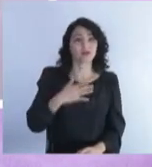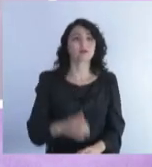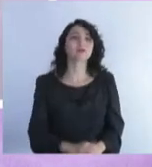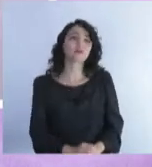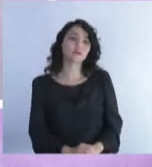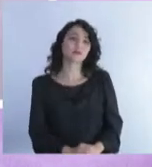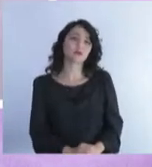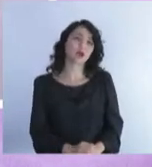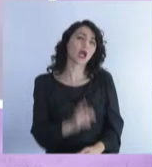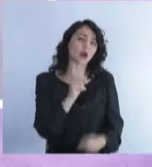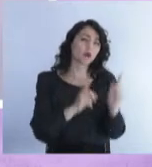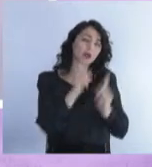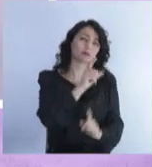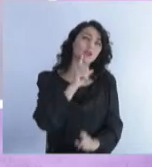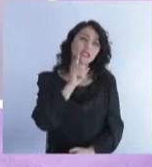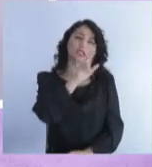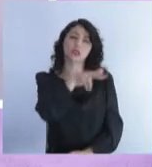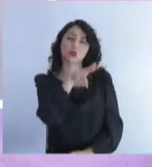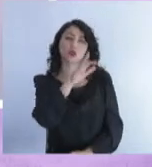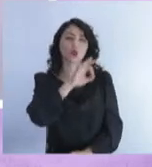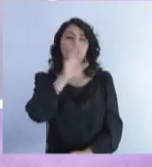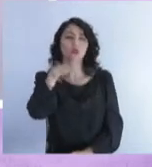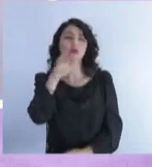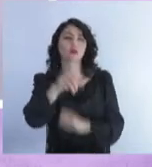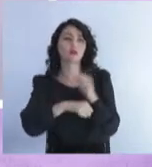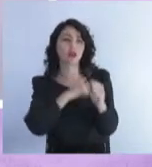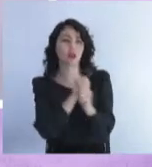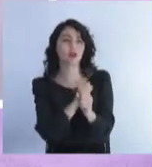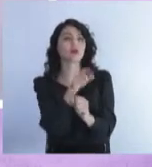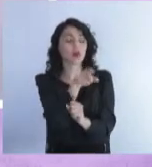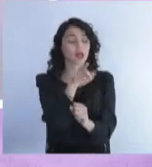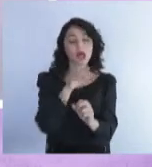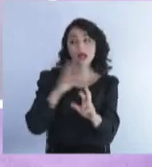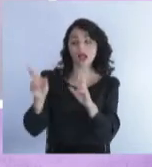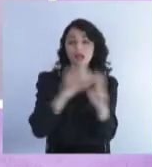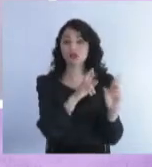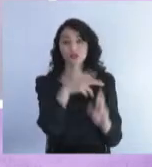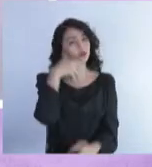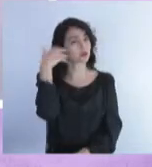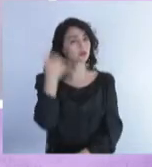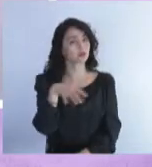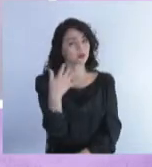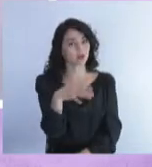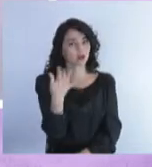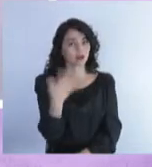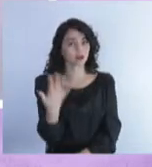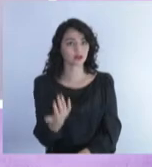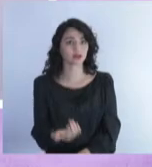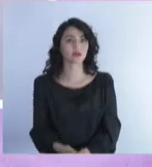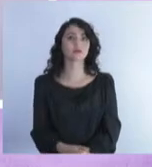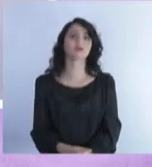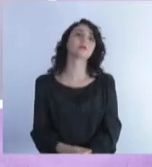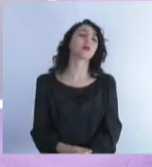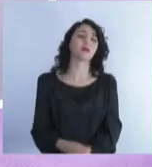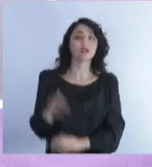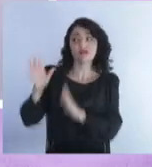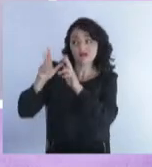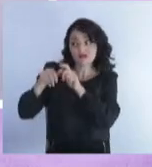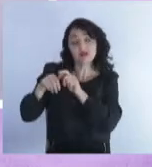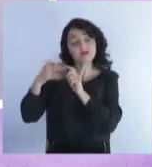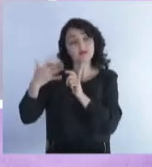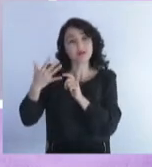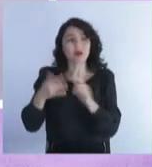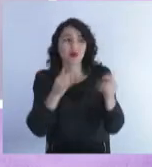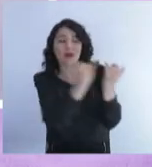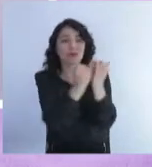someone 18, 19 at that age, it's our relationships that matter. In fact, it often matters more than